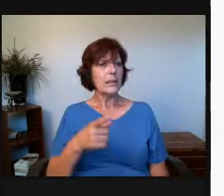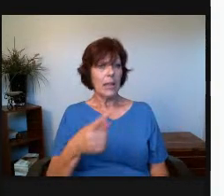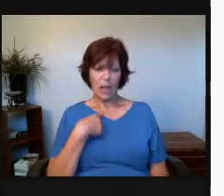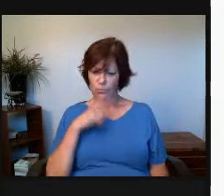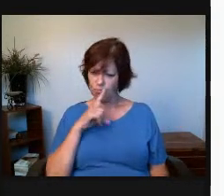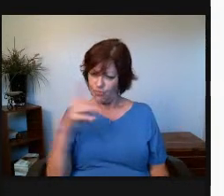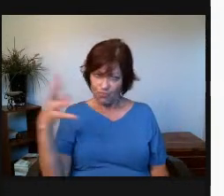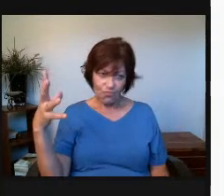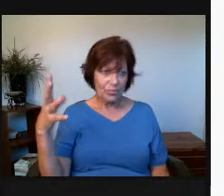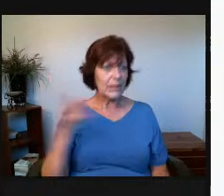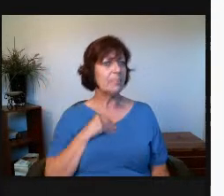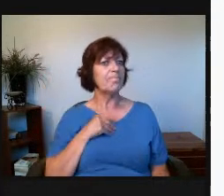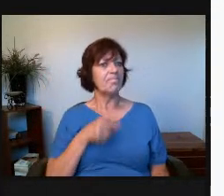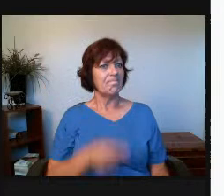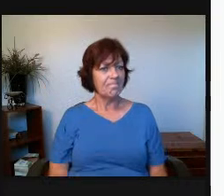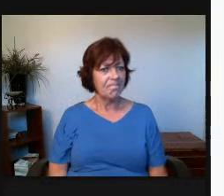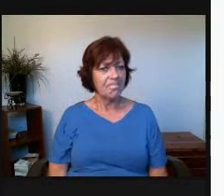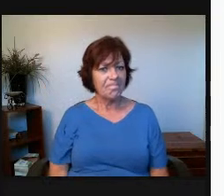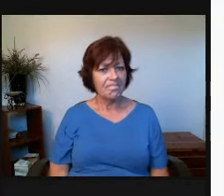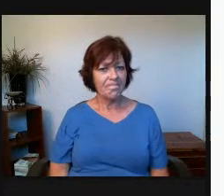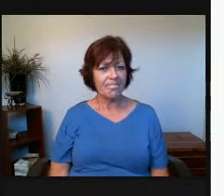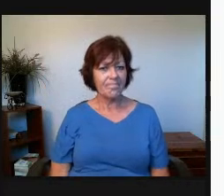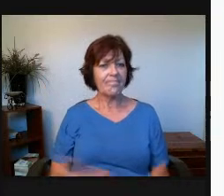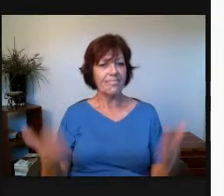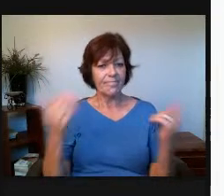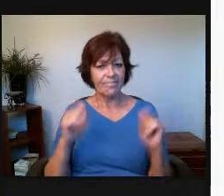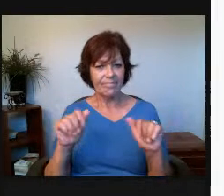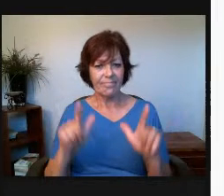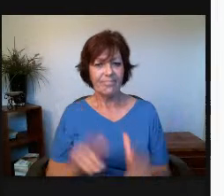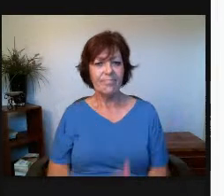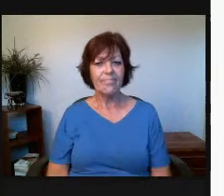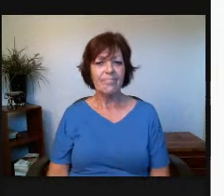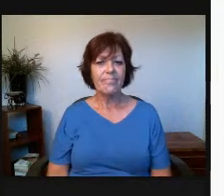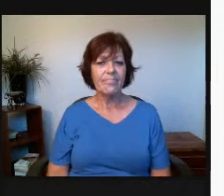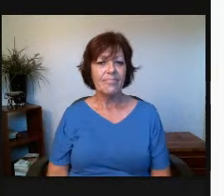that. Next slide, please.